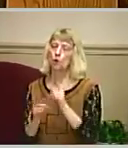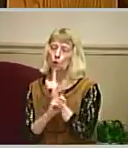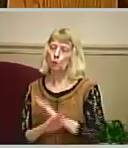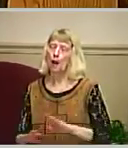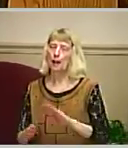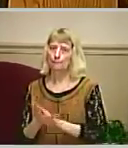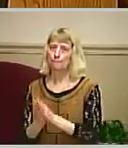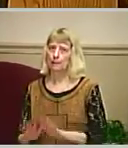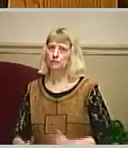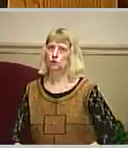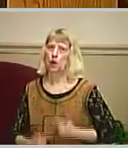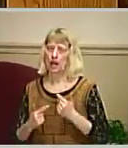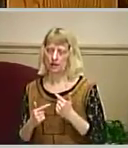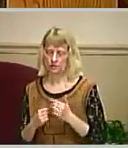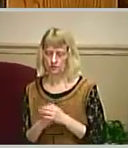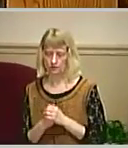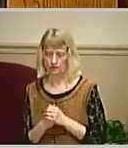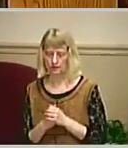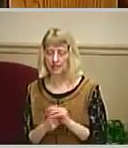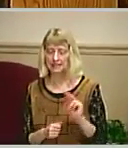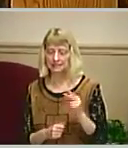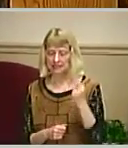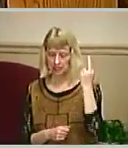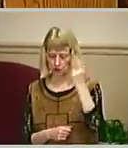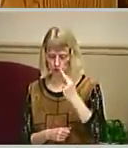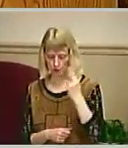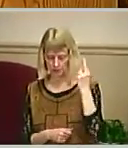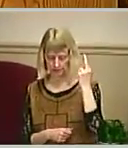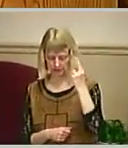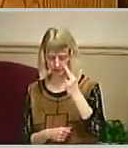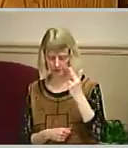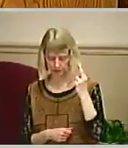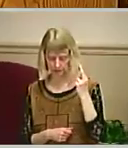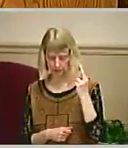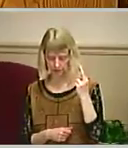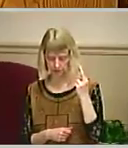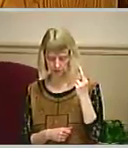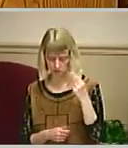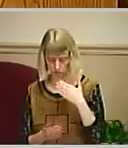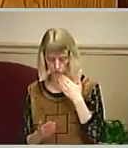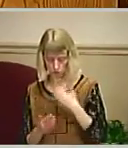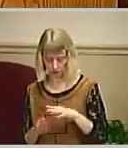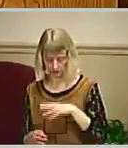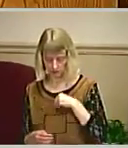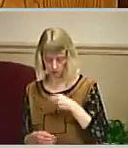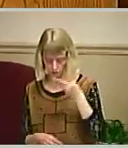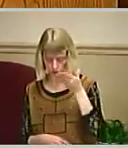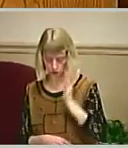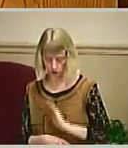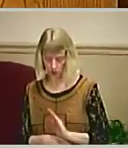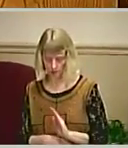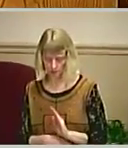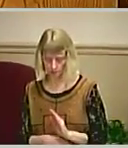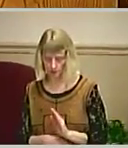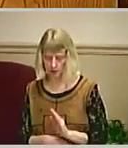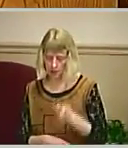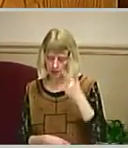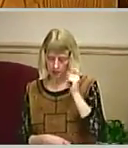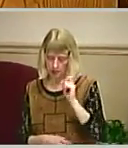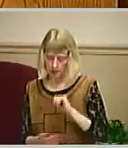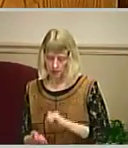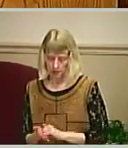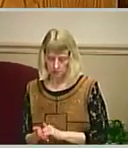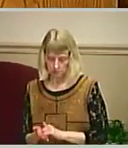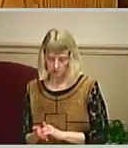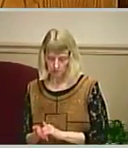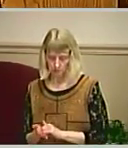able to live. The second reason is that why this is good and acceptable unto God is simply because of the